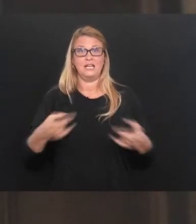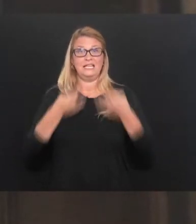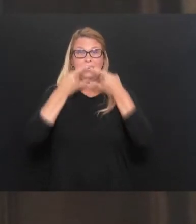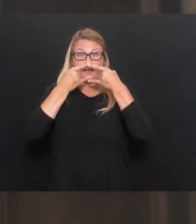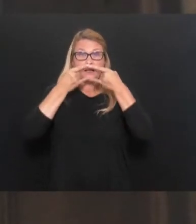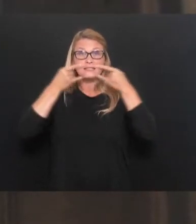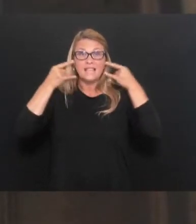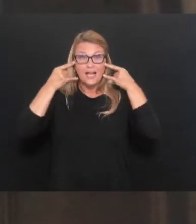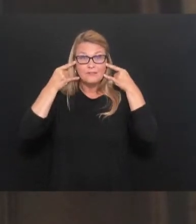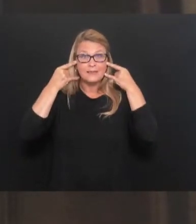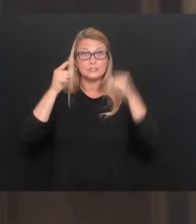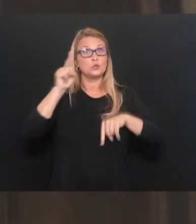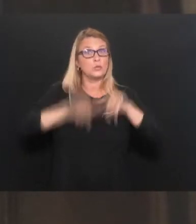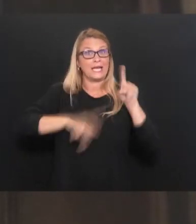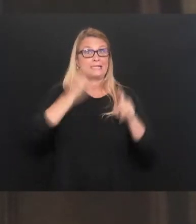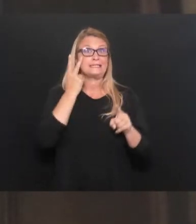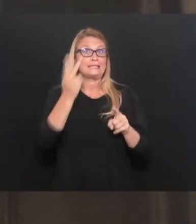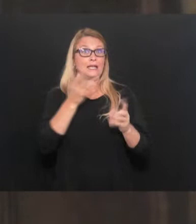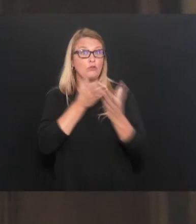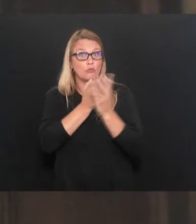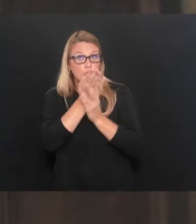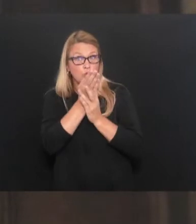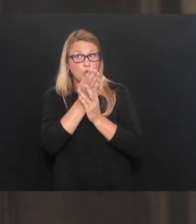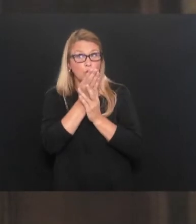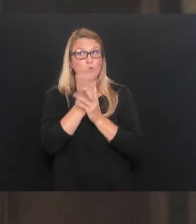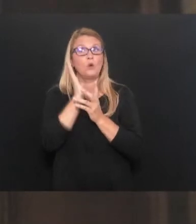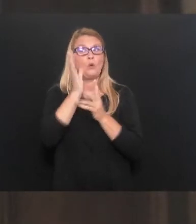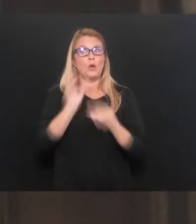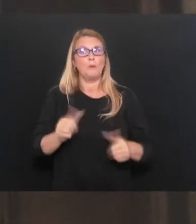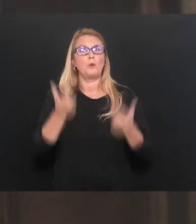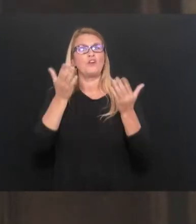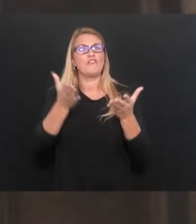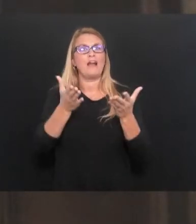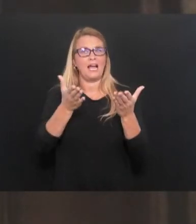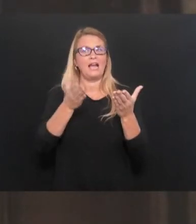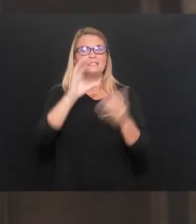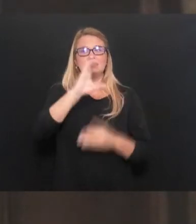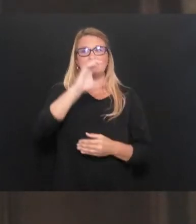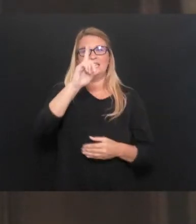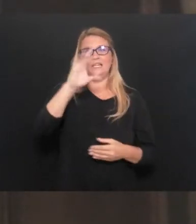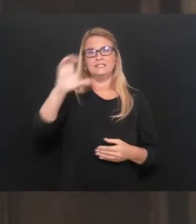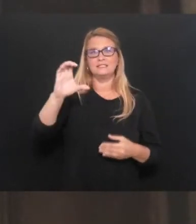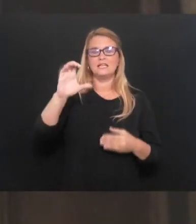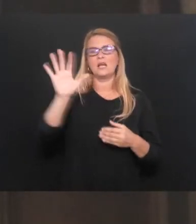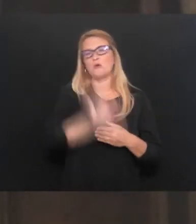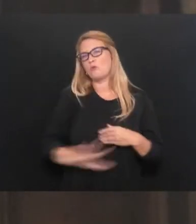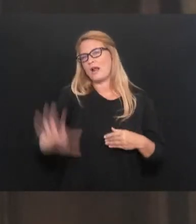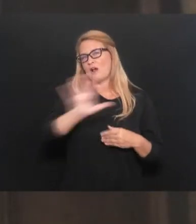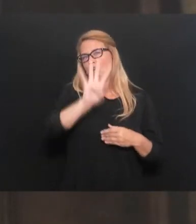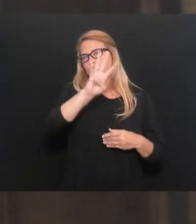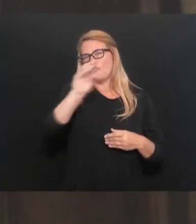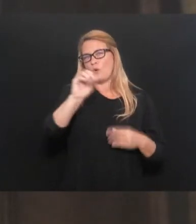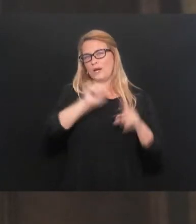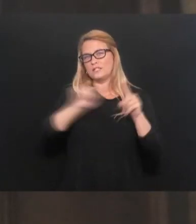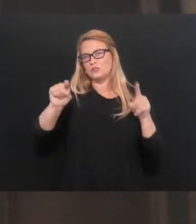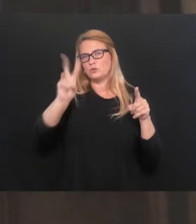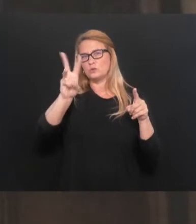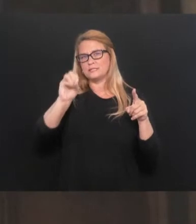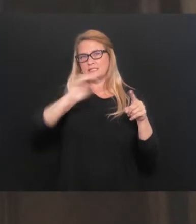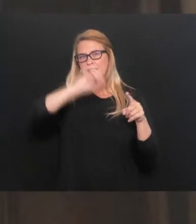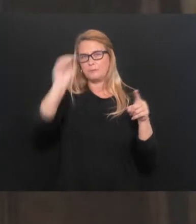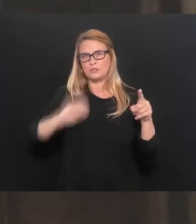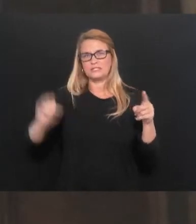you can't see through, as the governor said, will provide, according to the CDC, about a 40 to 60%